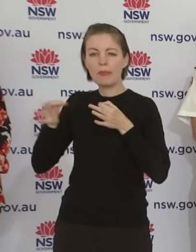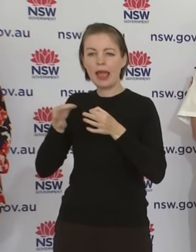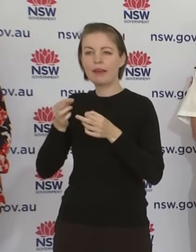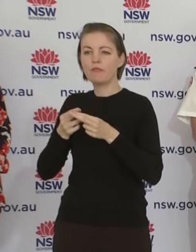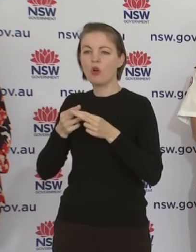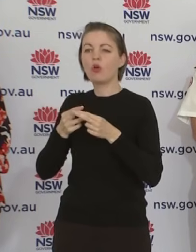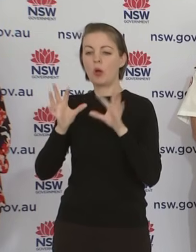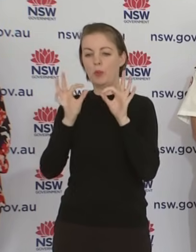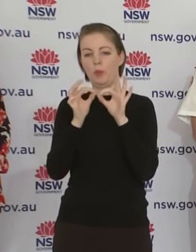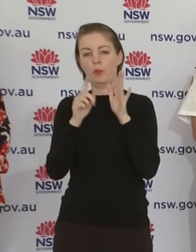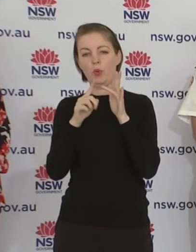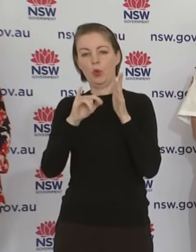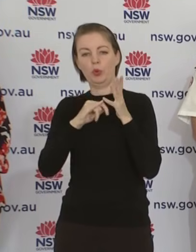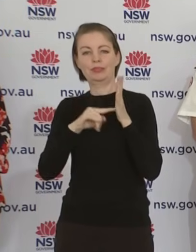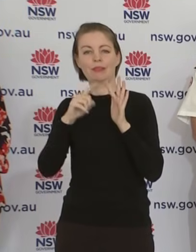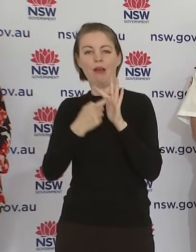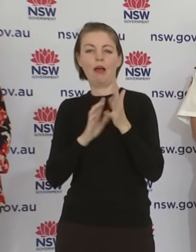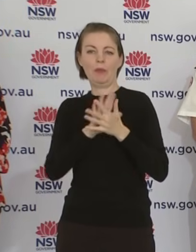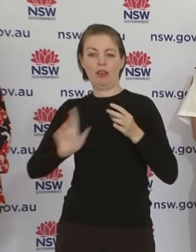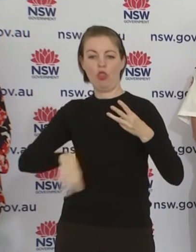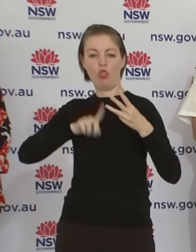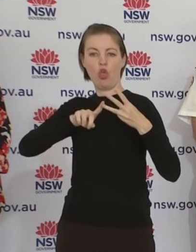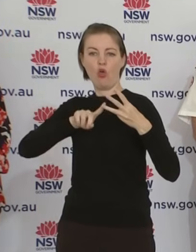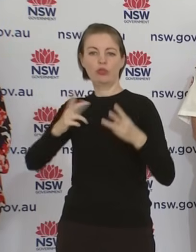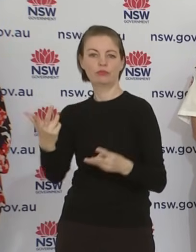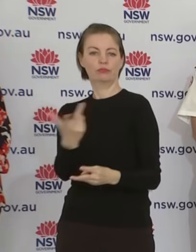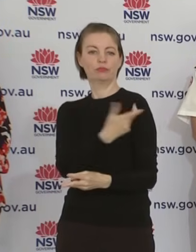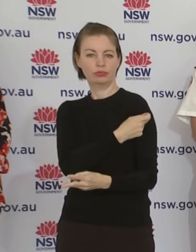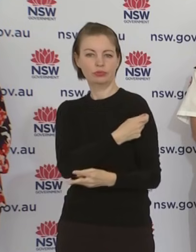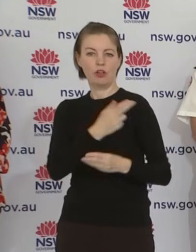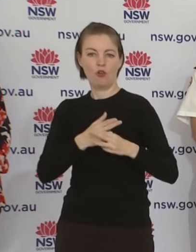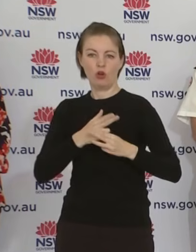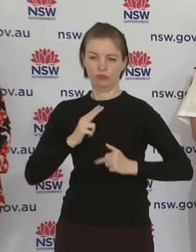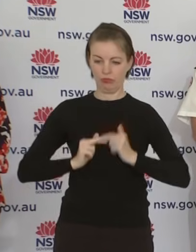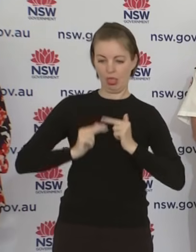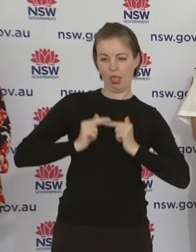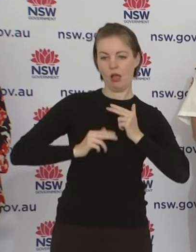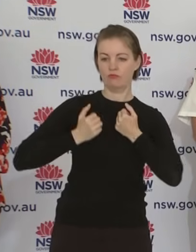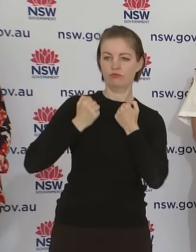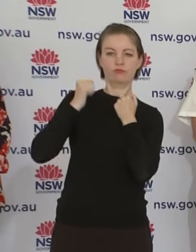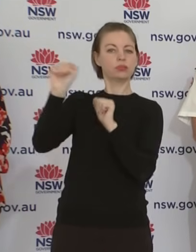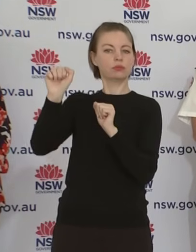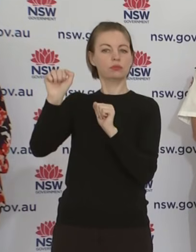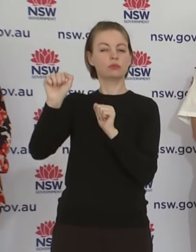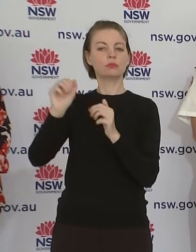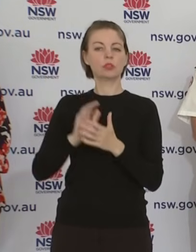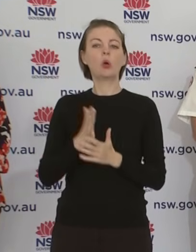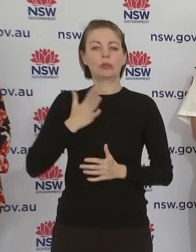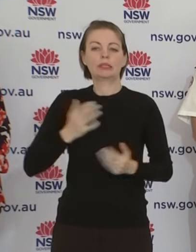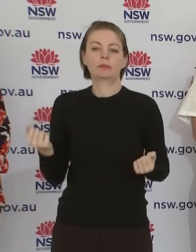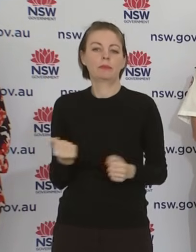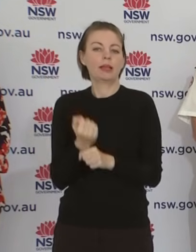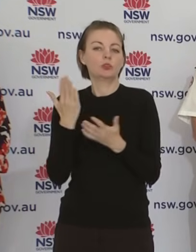something to say about that. But it is an issue that I raised at National Cabinet on a number of occasions, and the federal government is confident that we have sufficient supply.